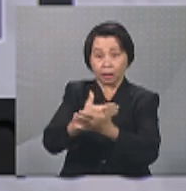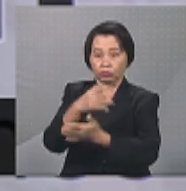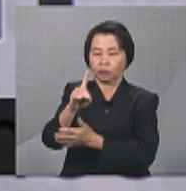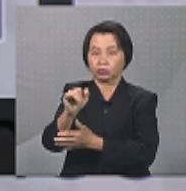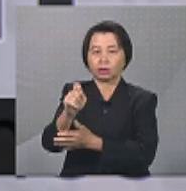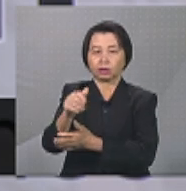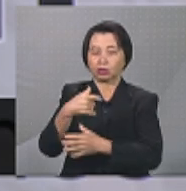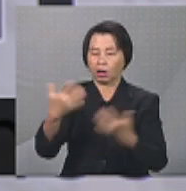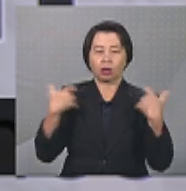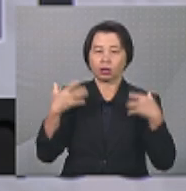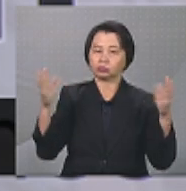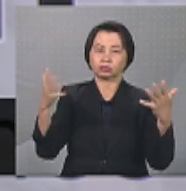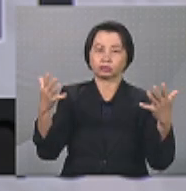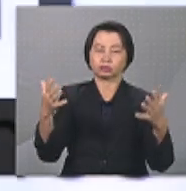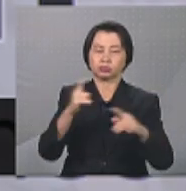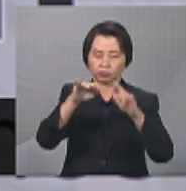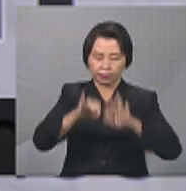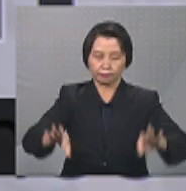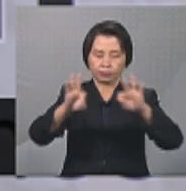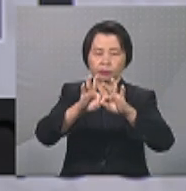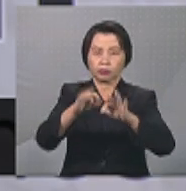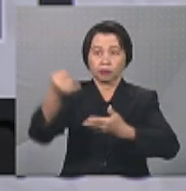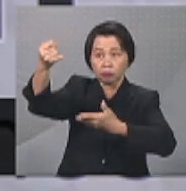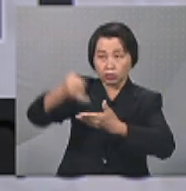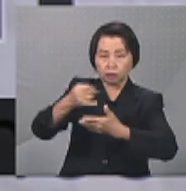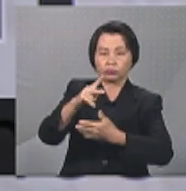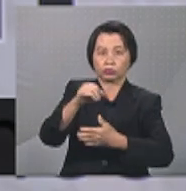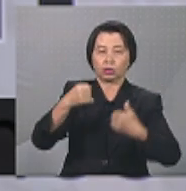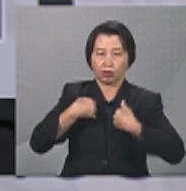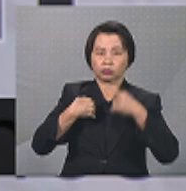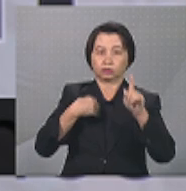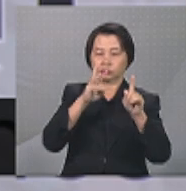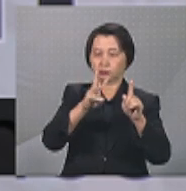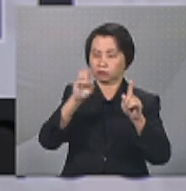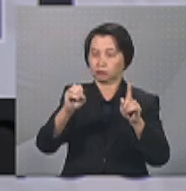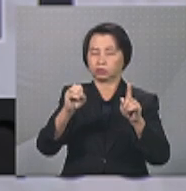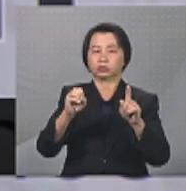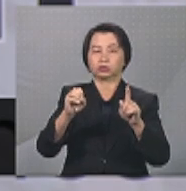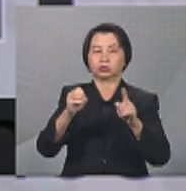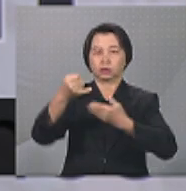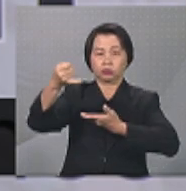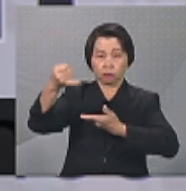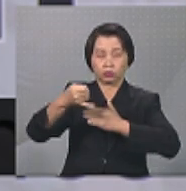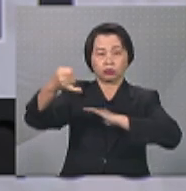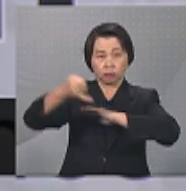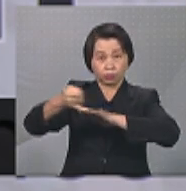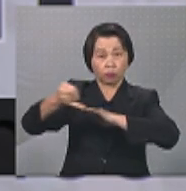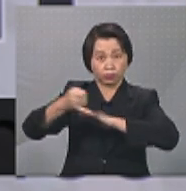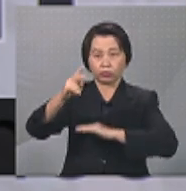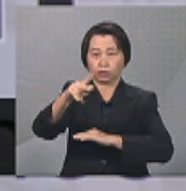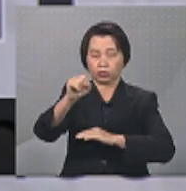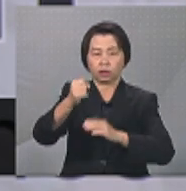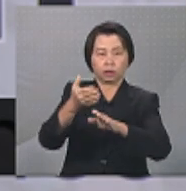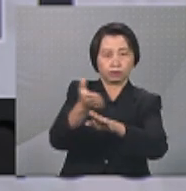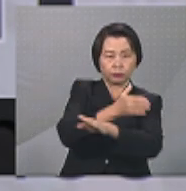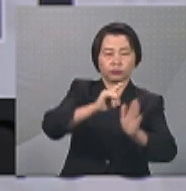hand. But what's more important is that imported cases, we have 116 imported cases from before we started